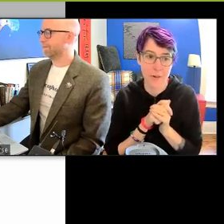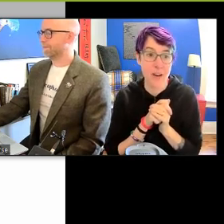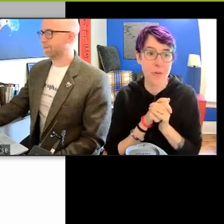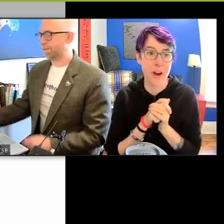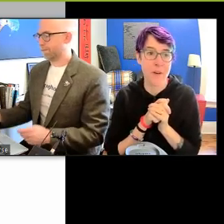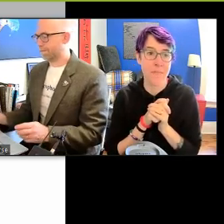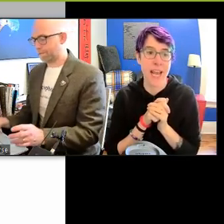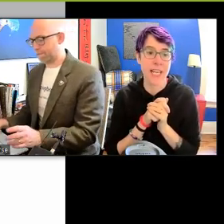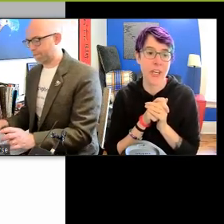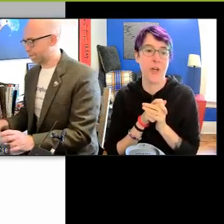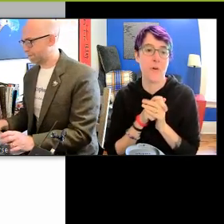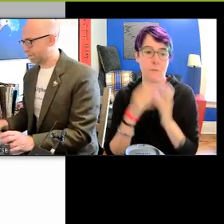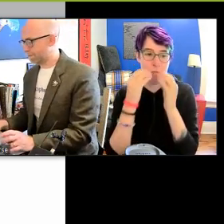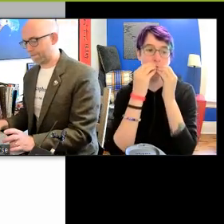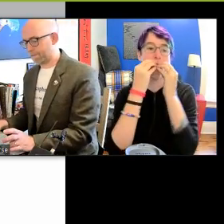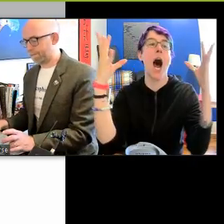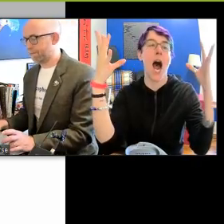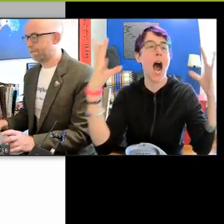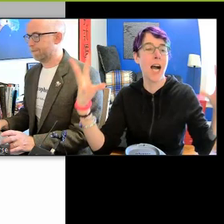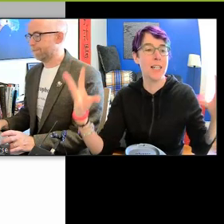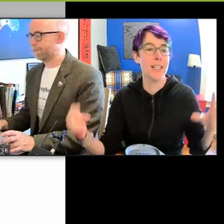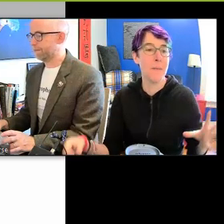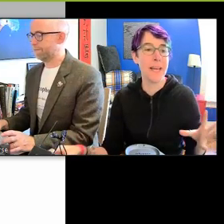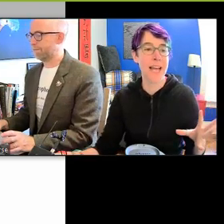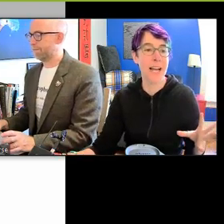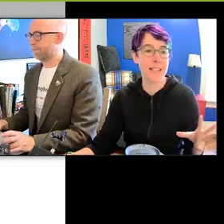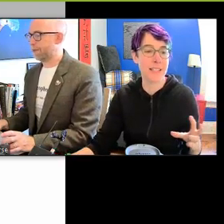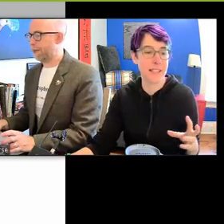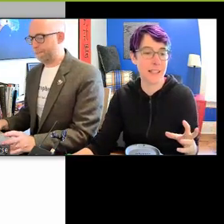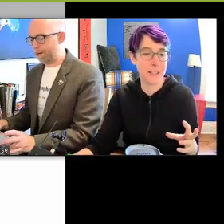great. Endotherm, thank you. Mwah!